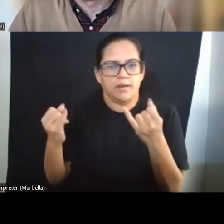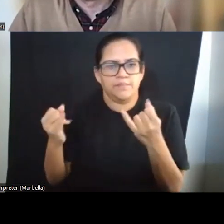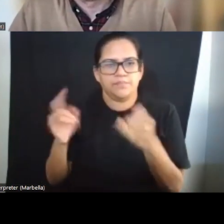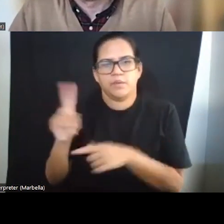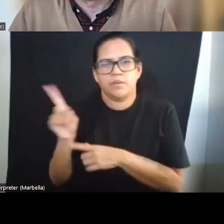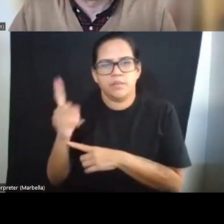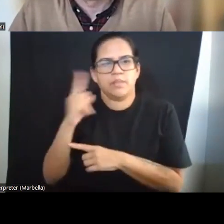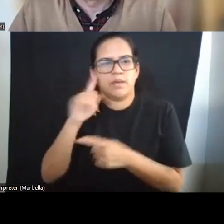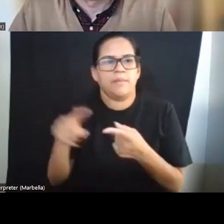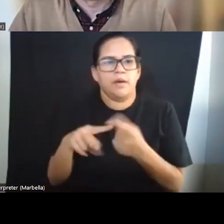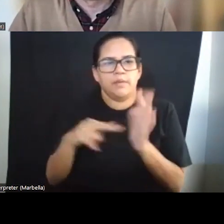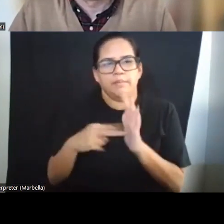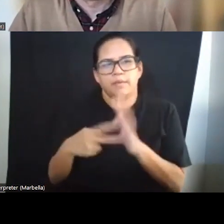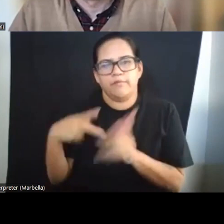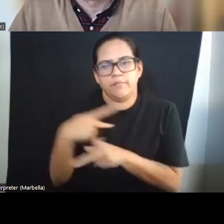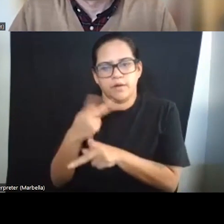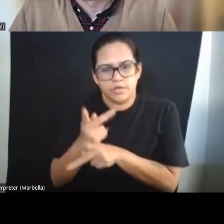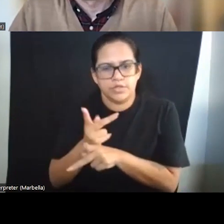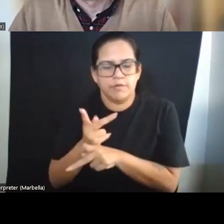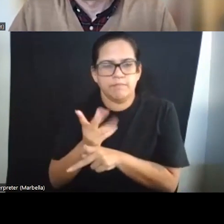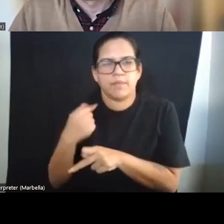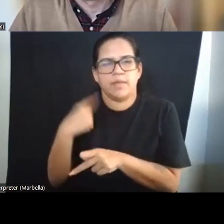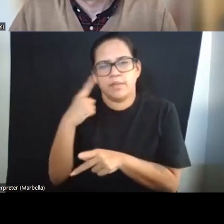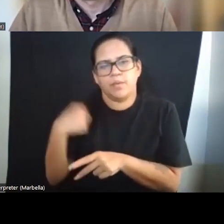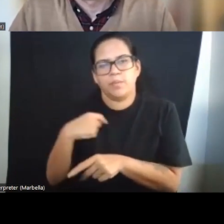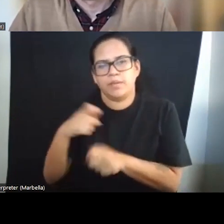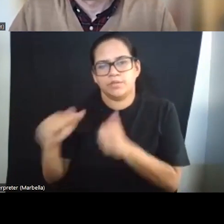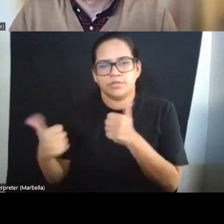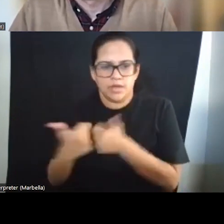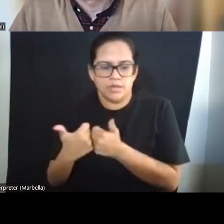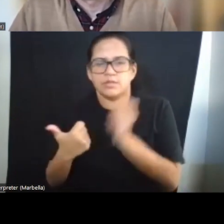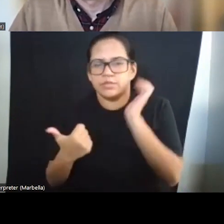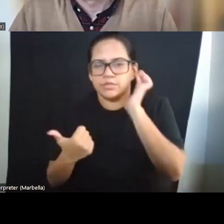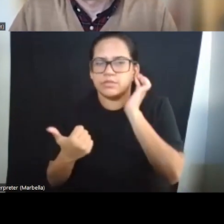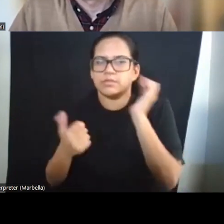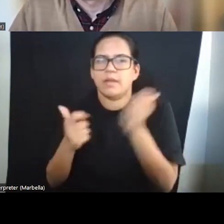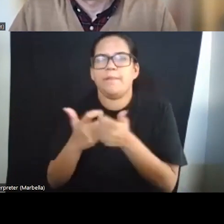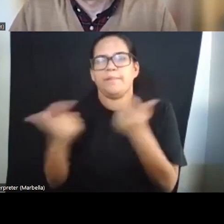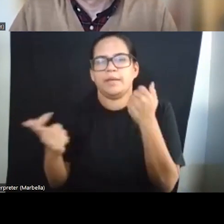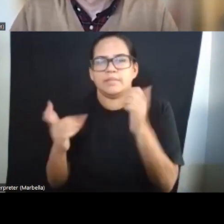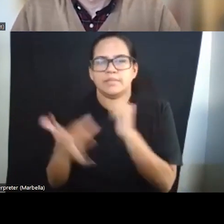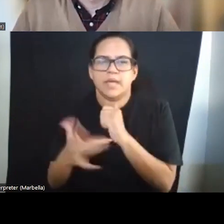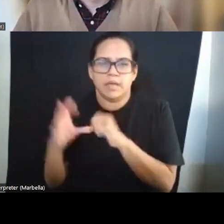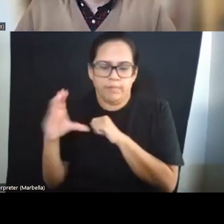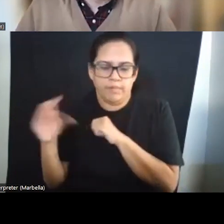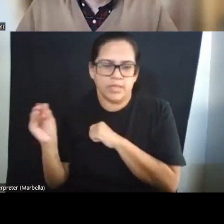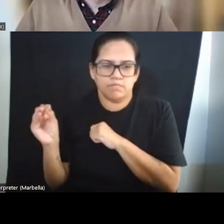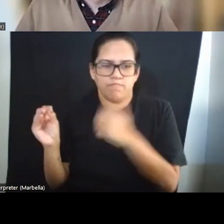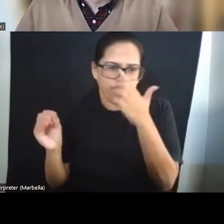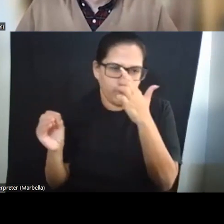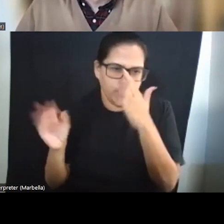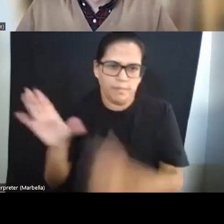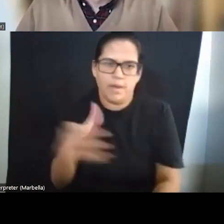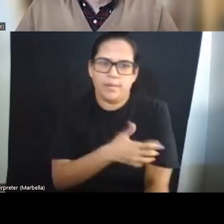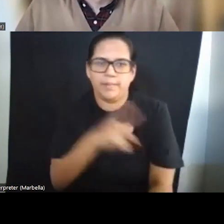question, think about the means of production. And I think we need to challenge the power of big tech companies, and because they are